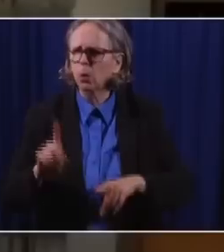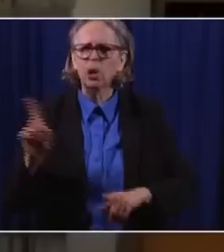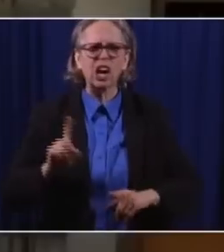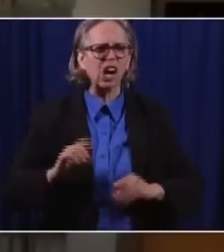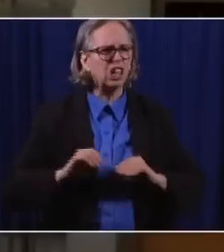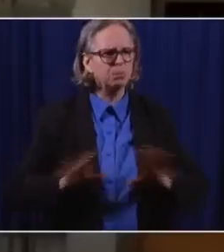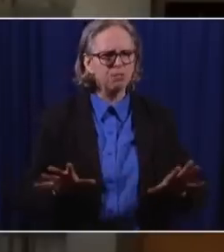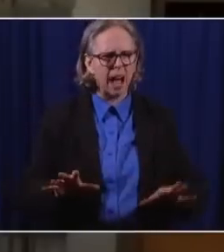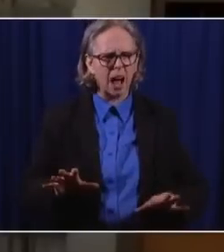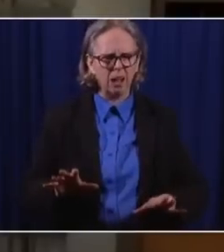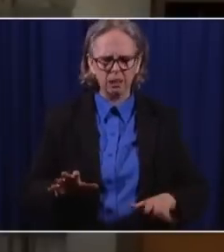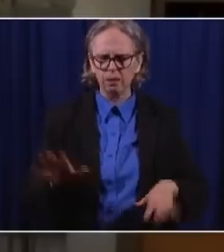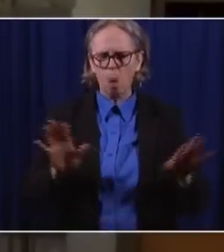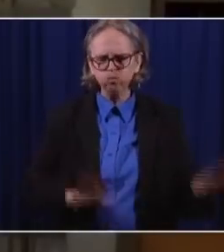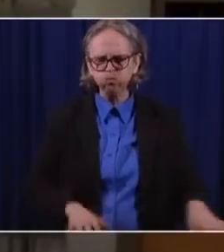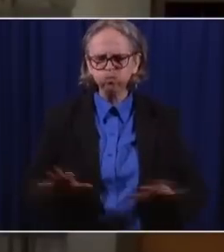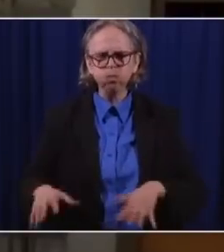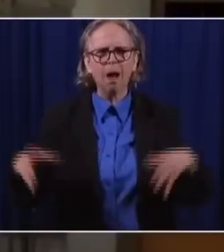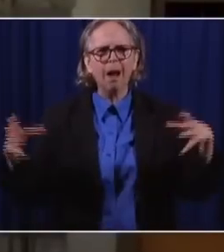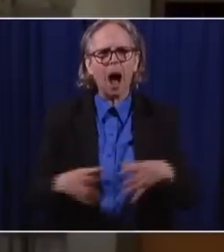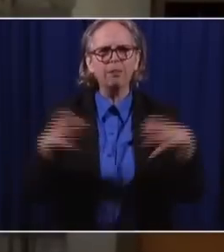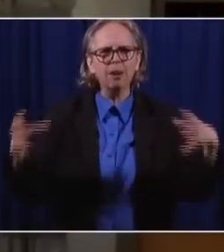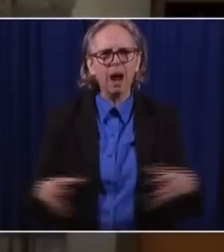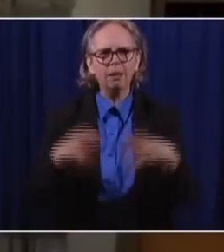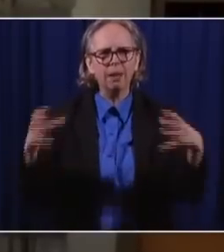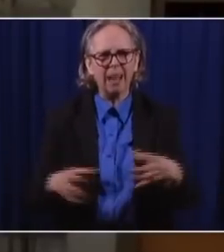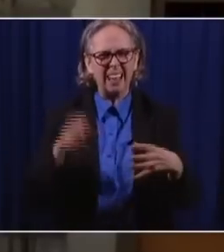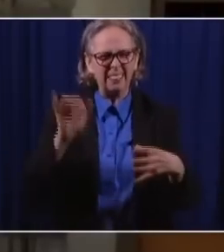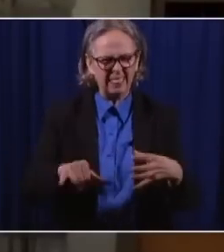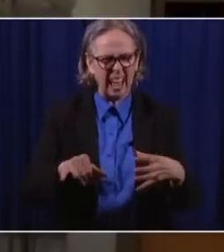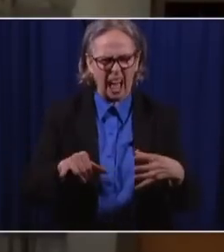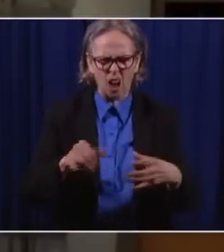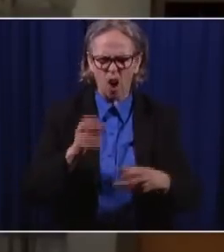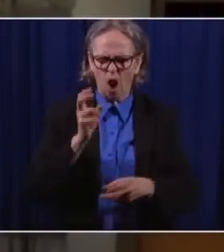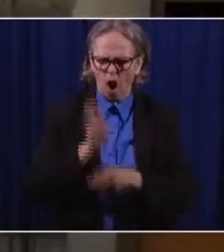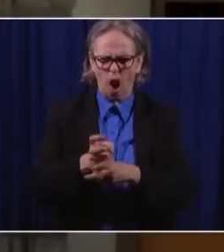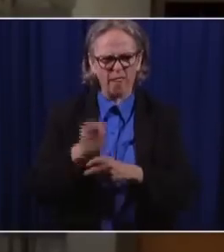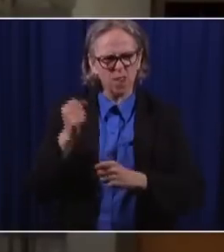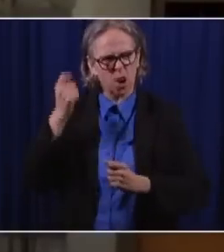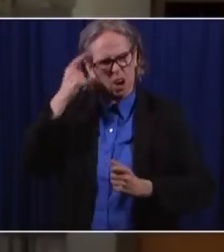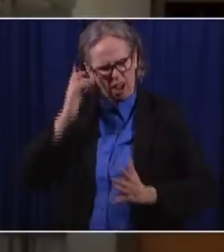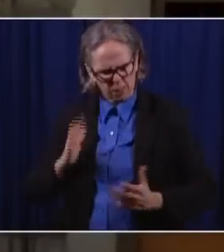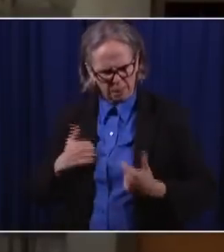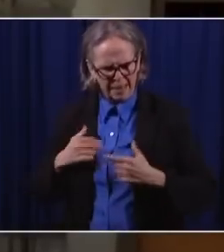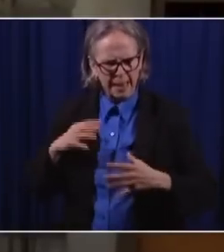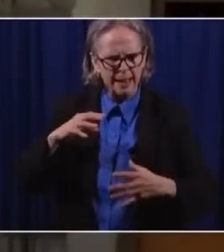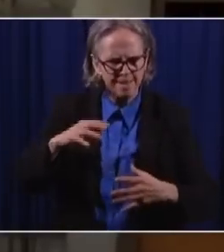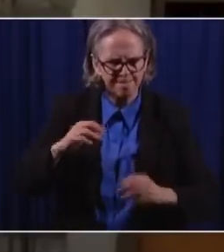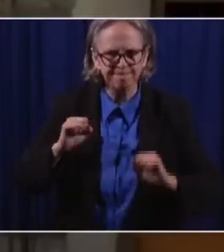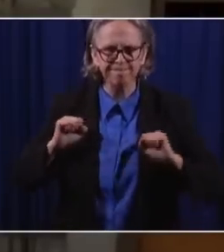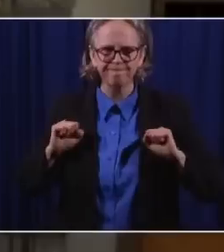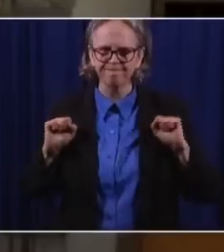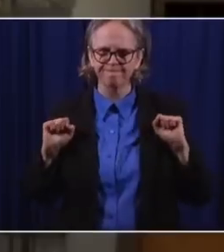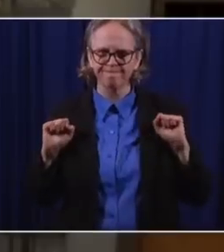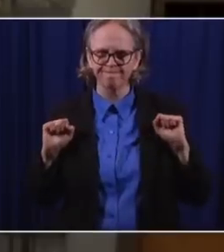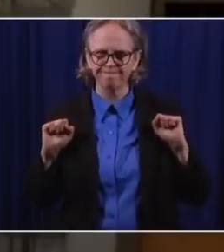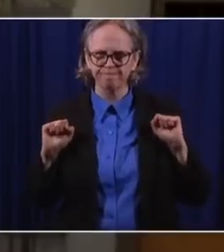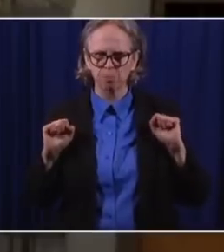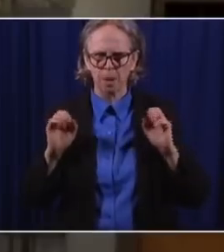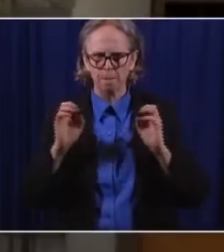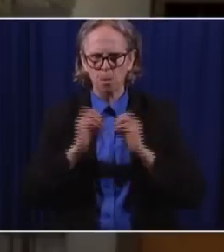regulate. But again, more's coming, and we'll have more conversations about this.